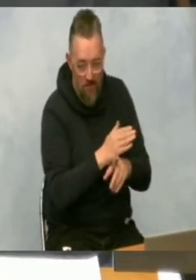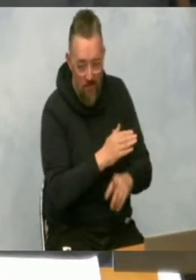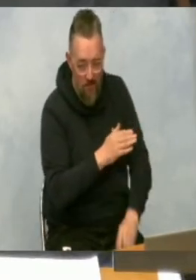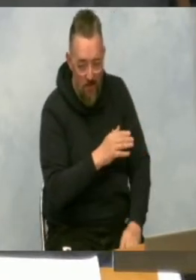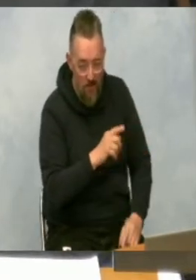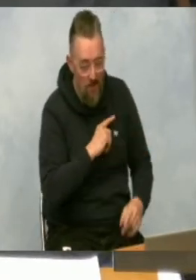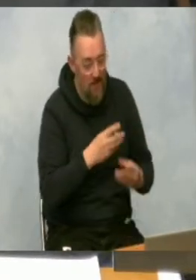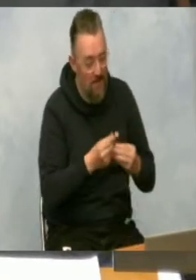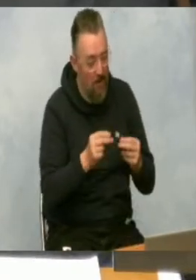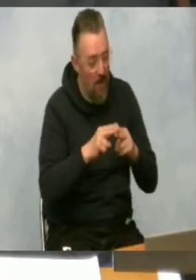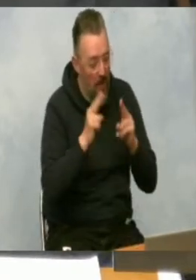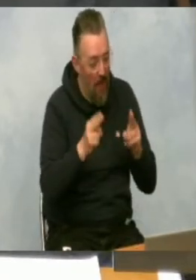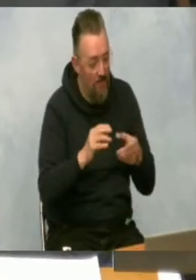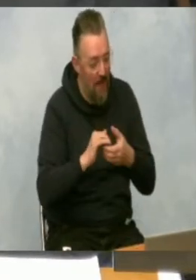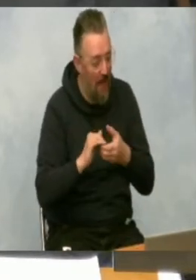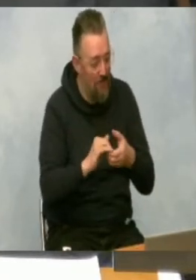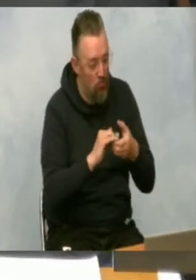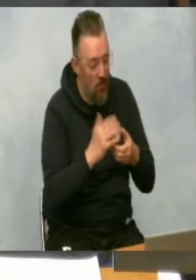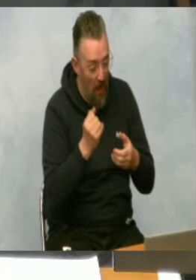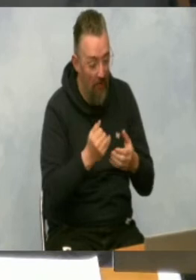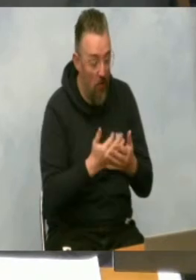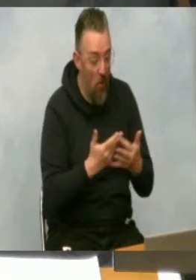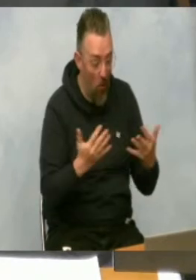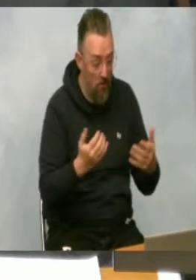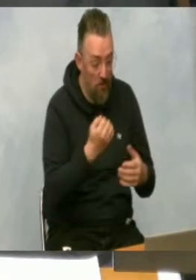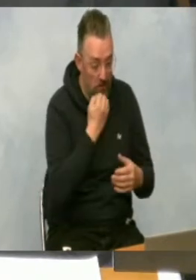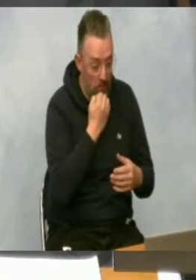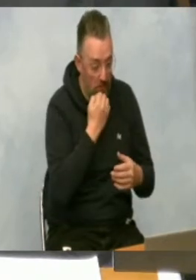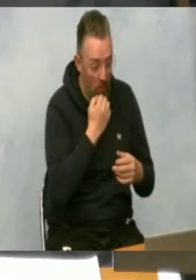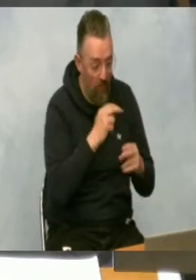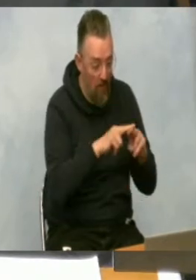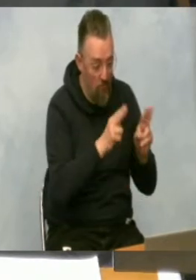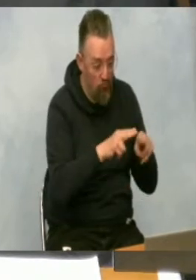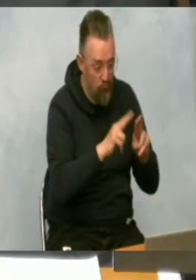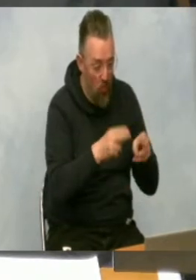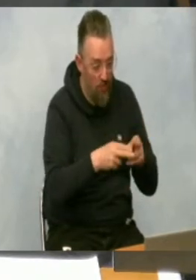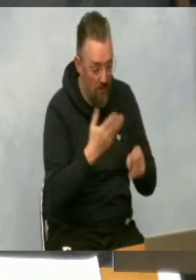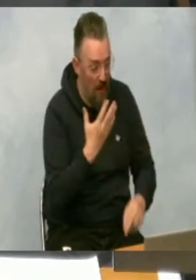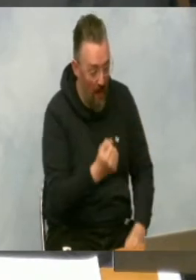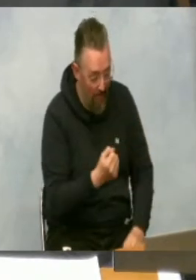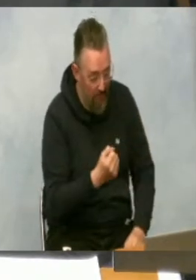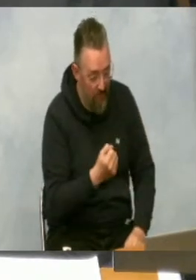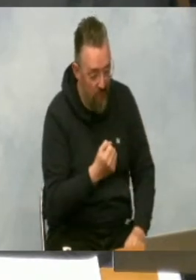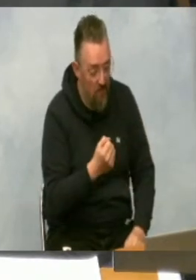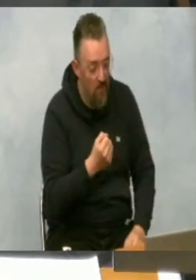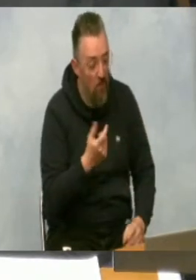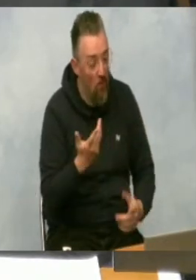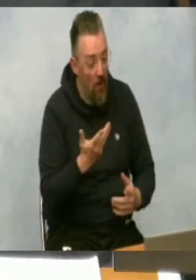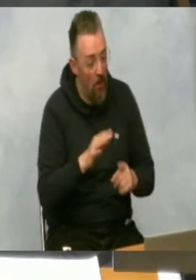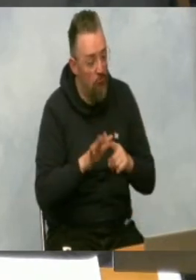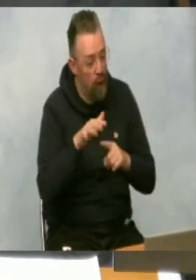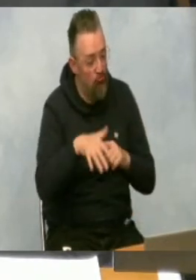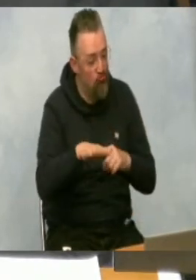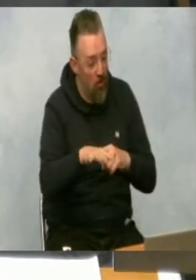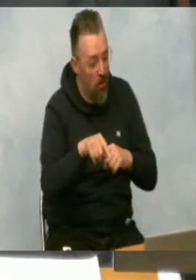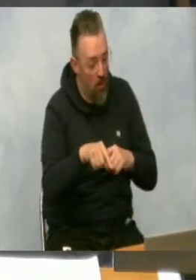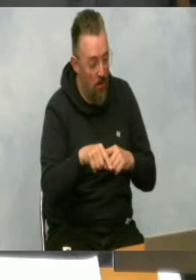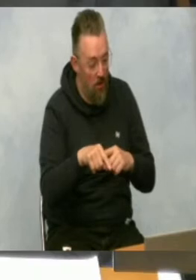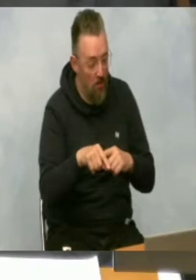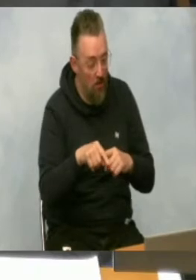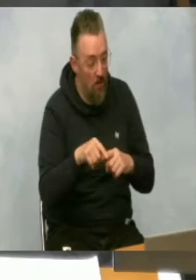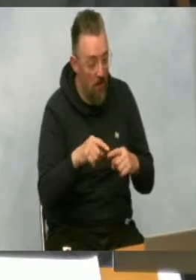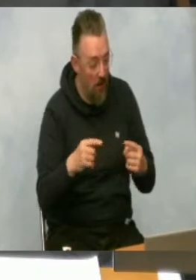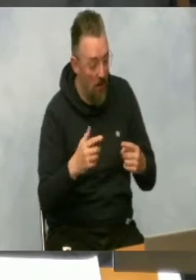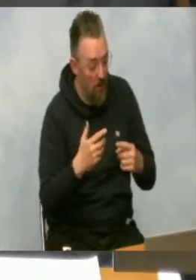the housing associations sitting on large numbers of properties in rural areas where they really are in big